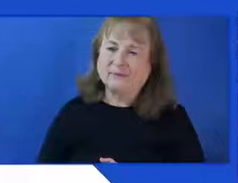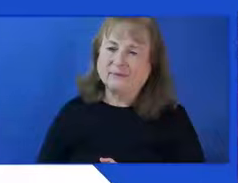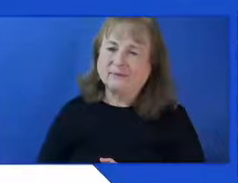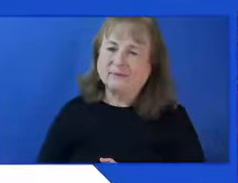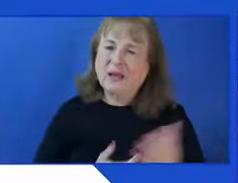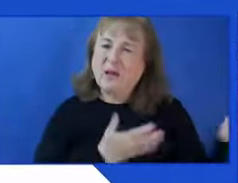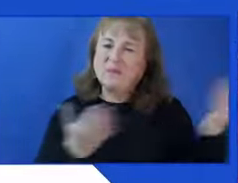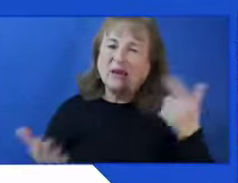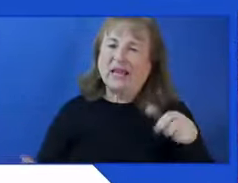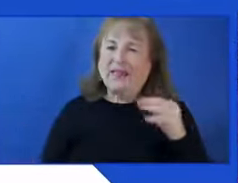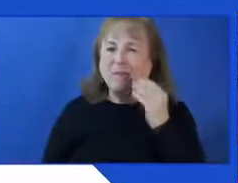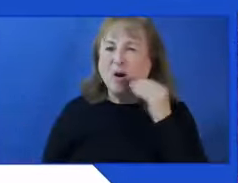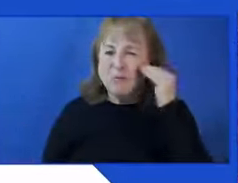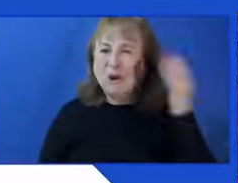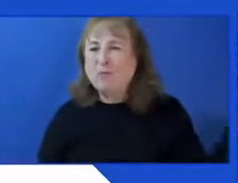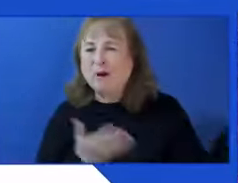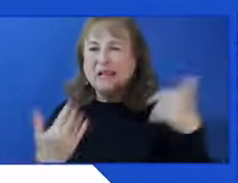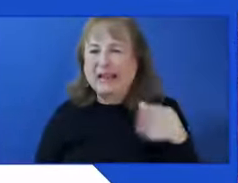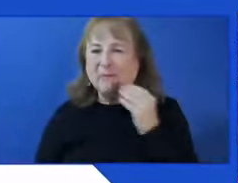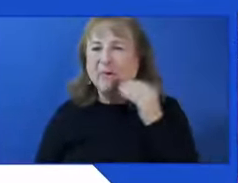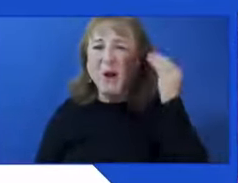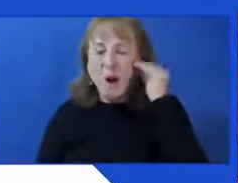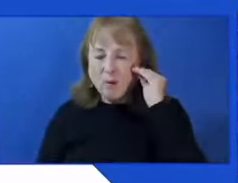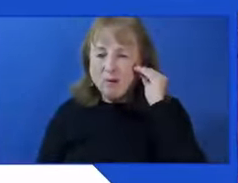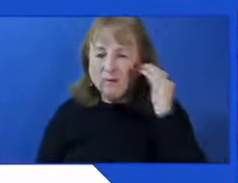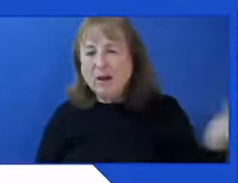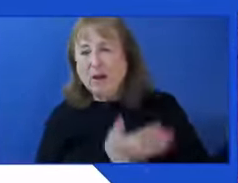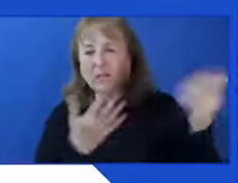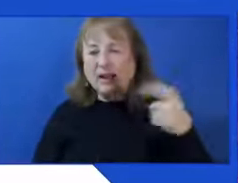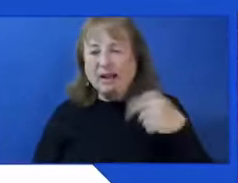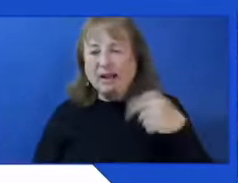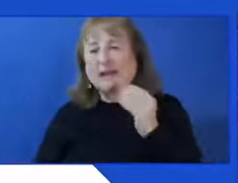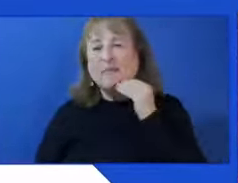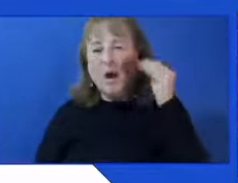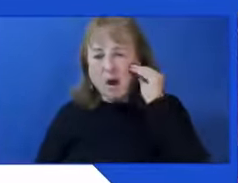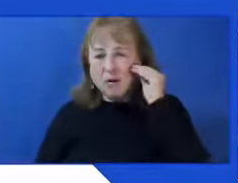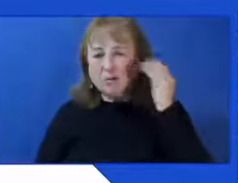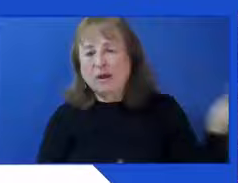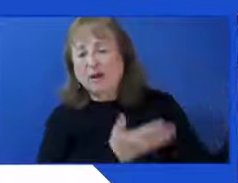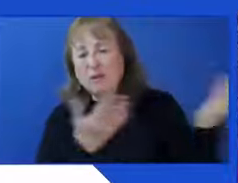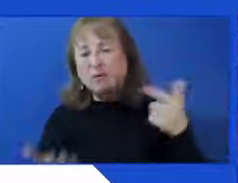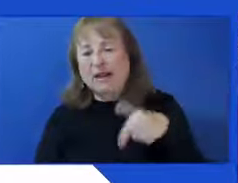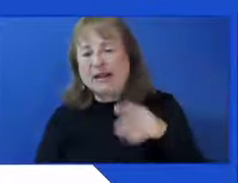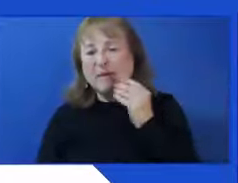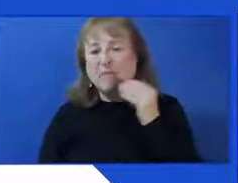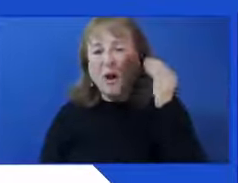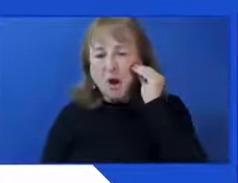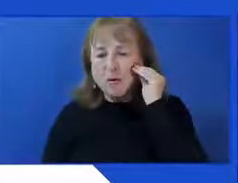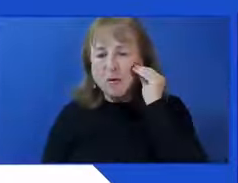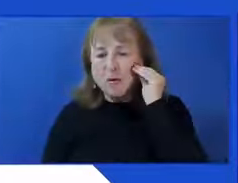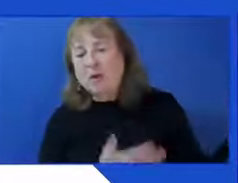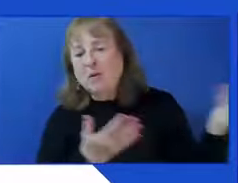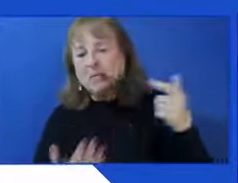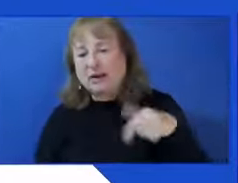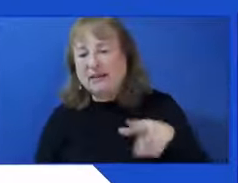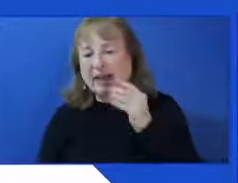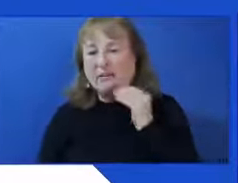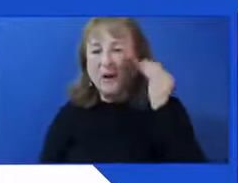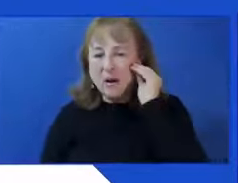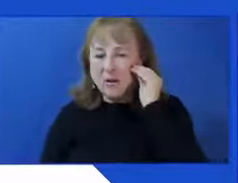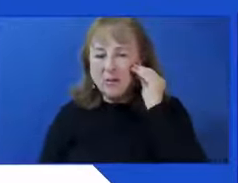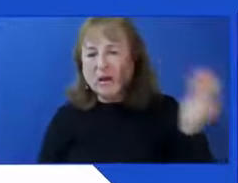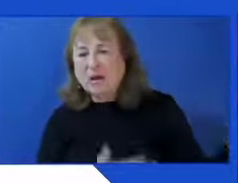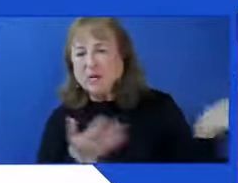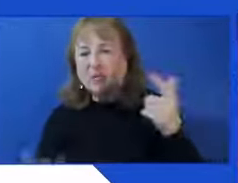Bring them home. Bring them home. Bring them home. Bring them home. Bring them